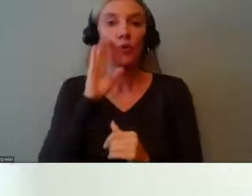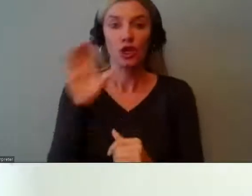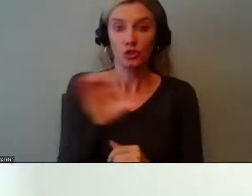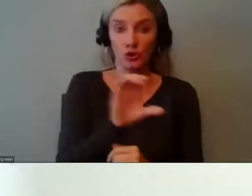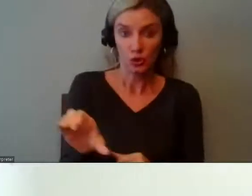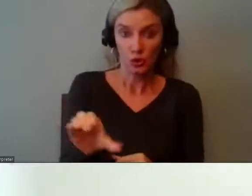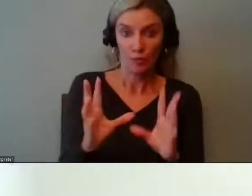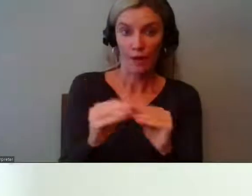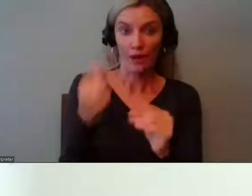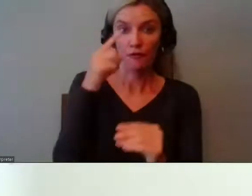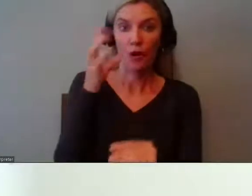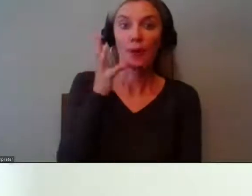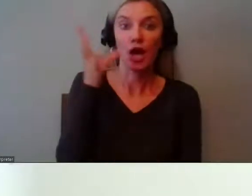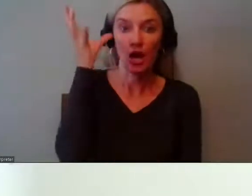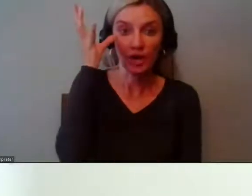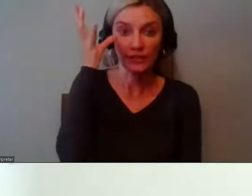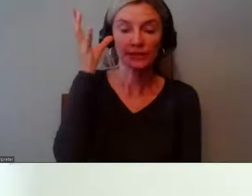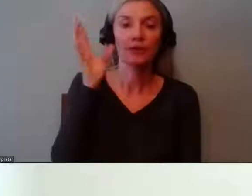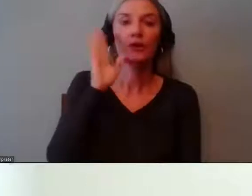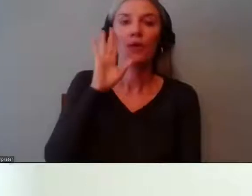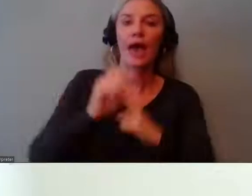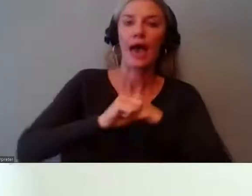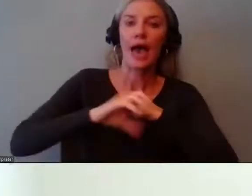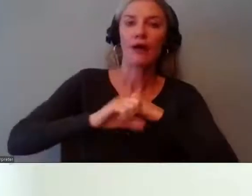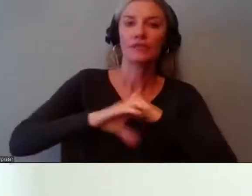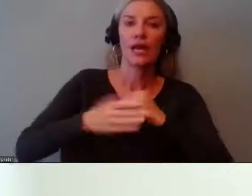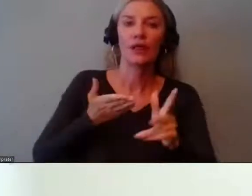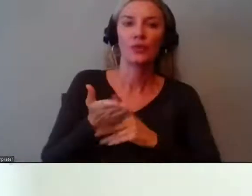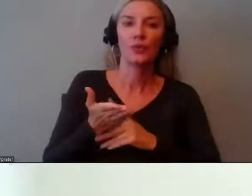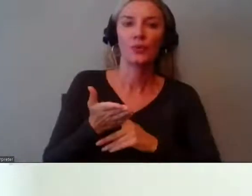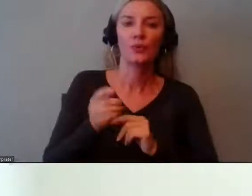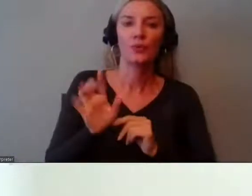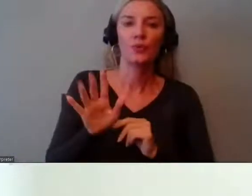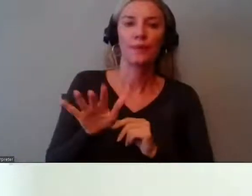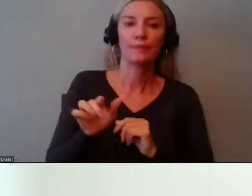it'll be for parents. It's going to be advertised through the